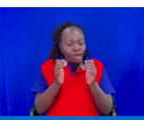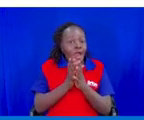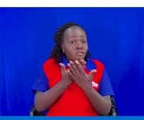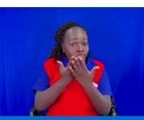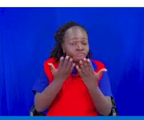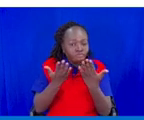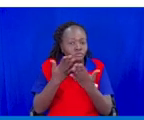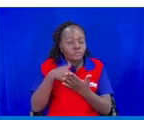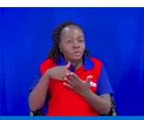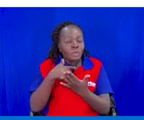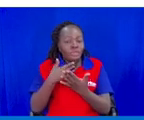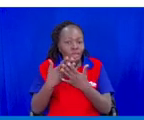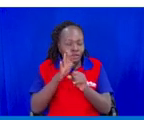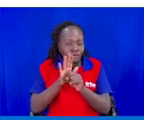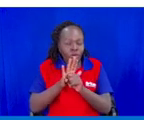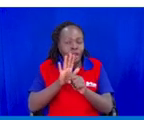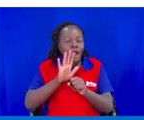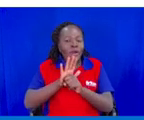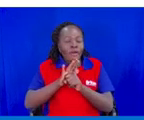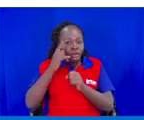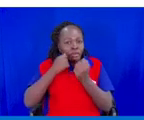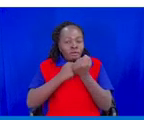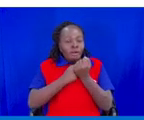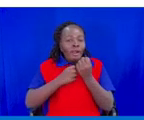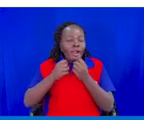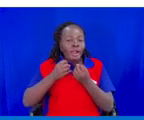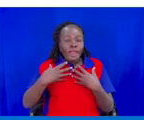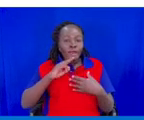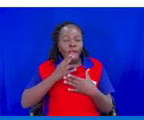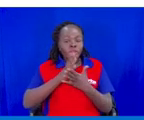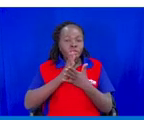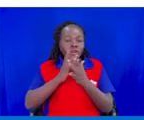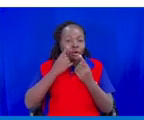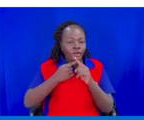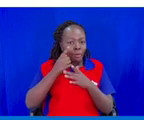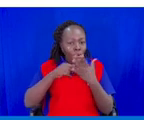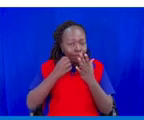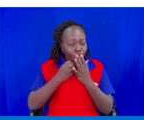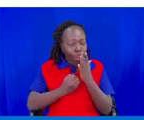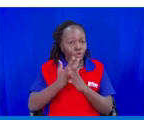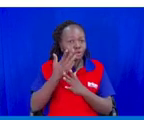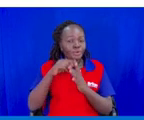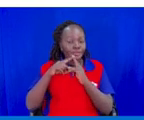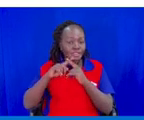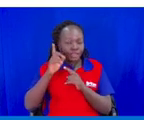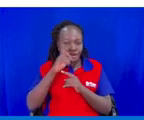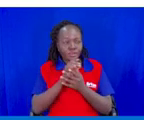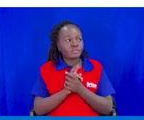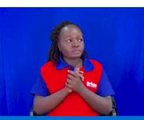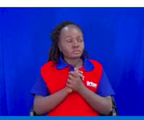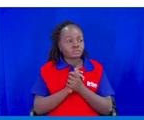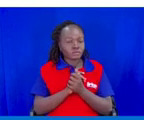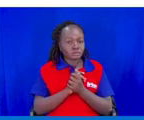very grateful for the support that you have given us from the point of view of the growth that we have experienced in as far as those funds are